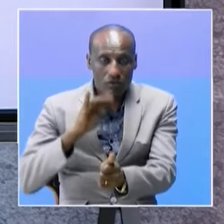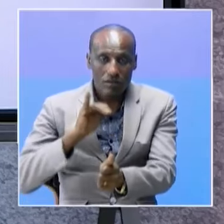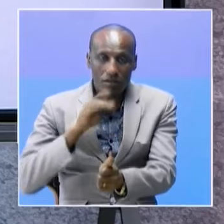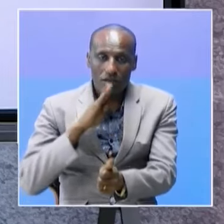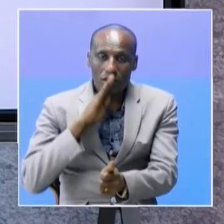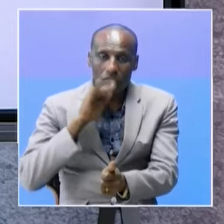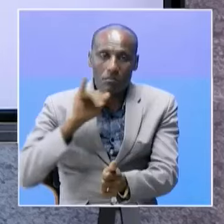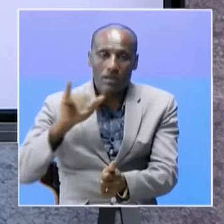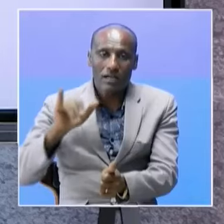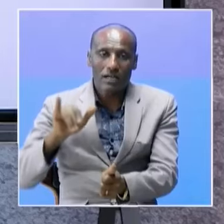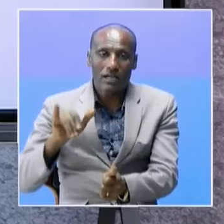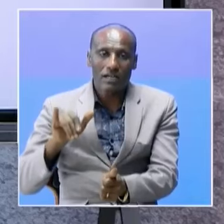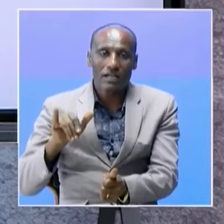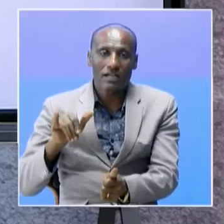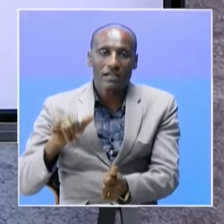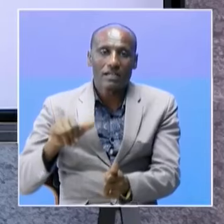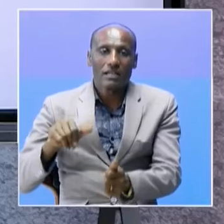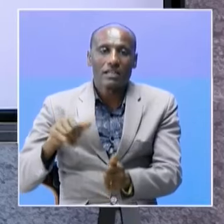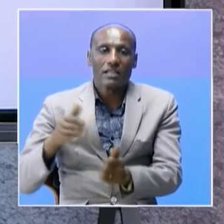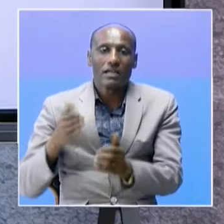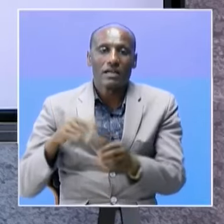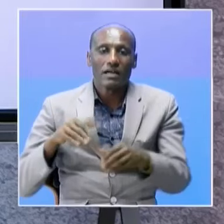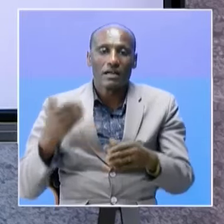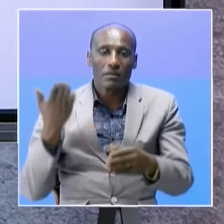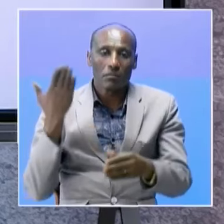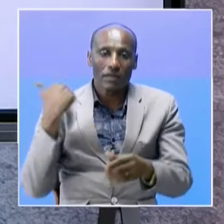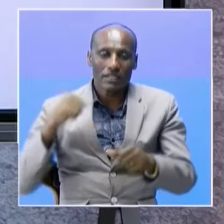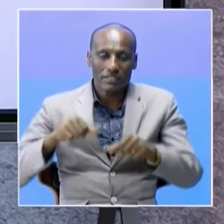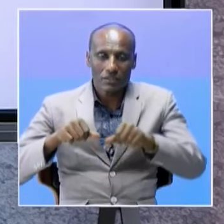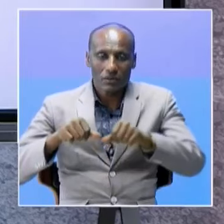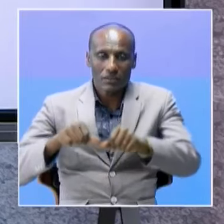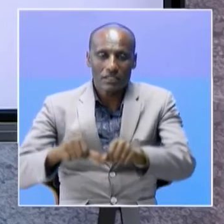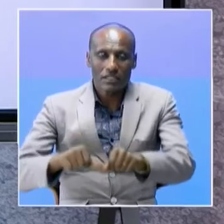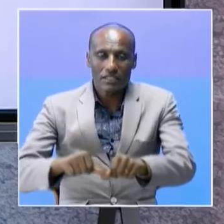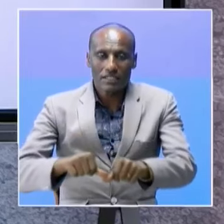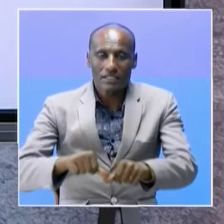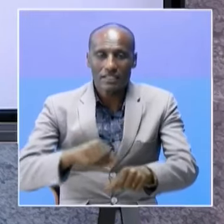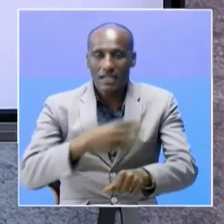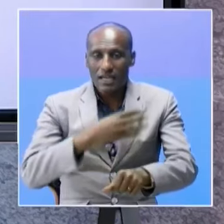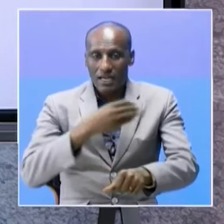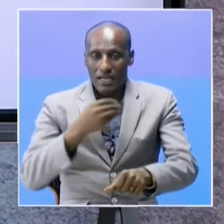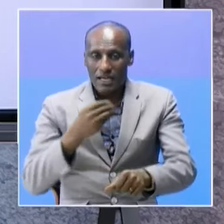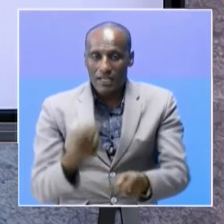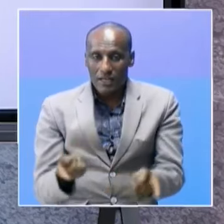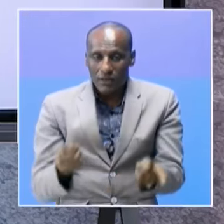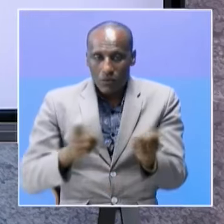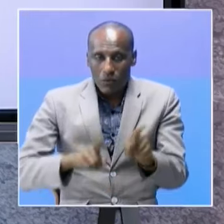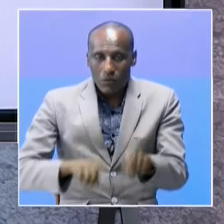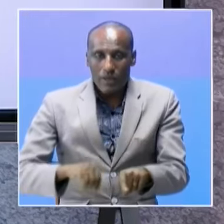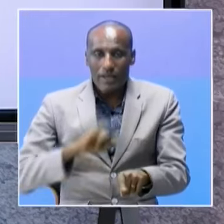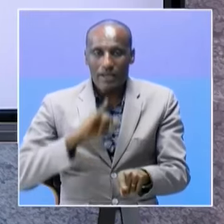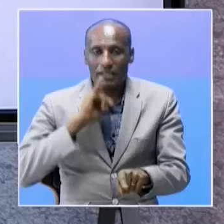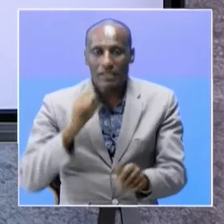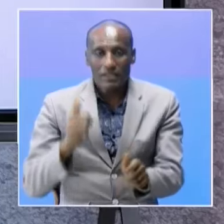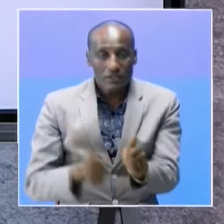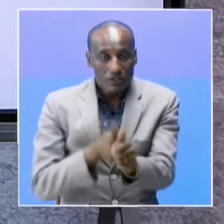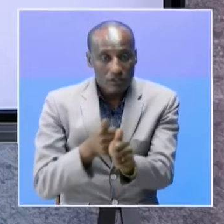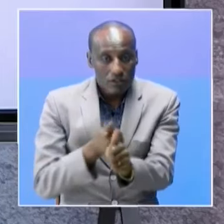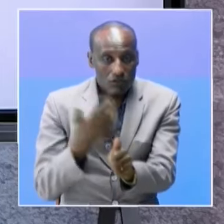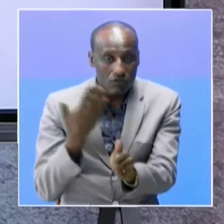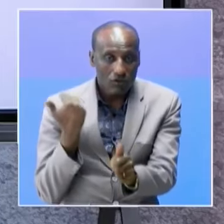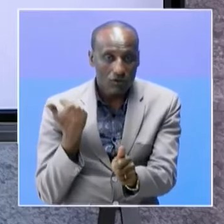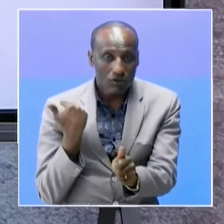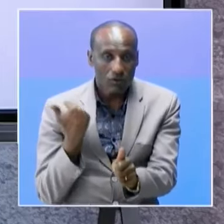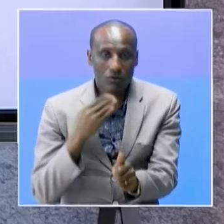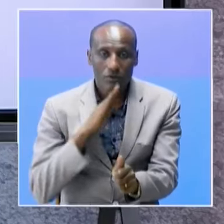past continuous, whereas when is followed by, yes, simple past. That is what we have